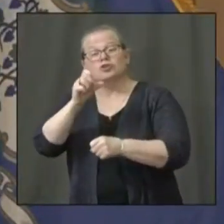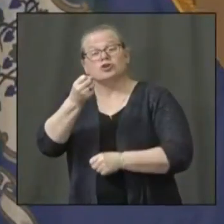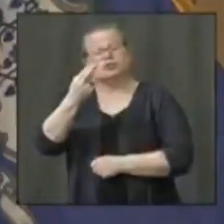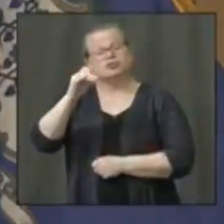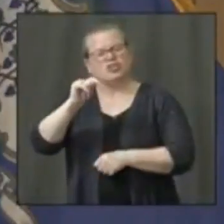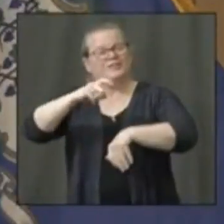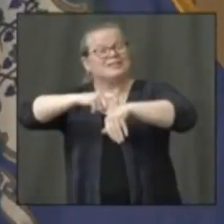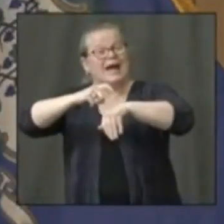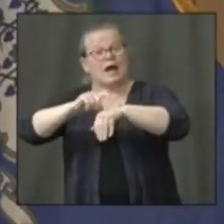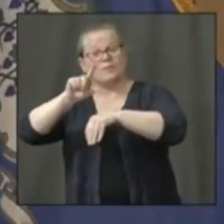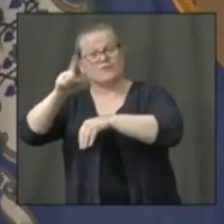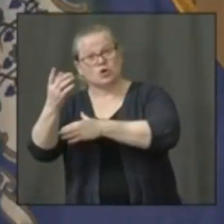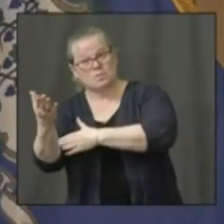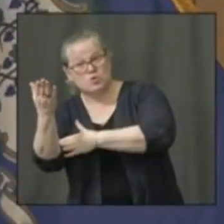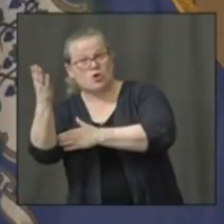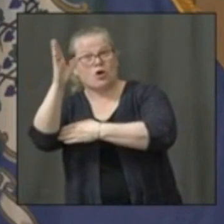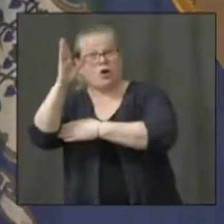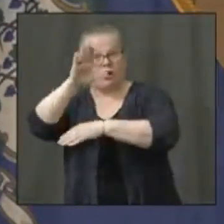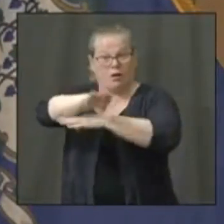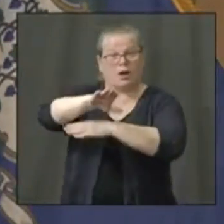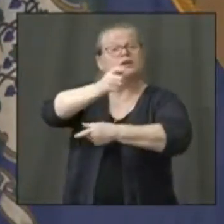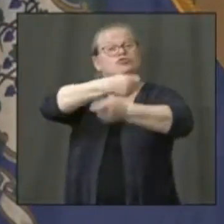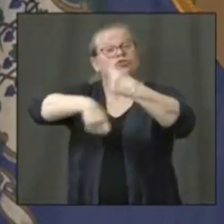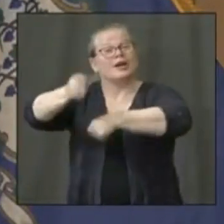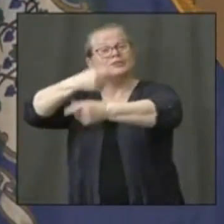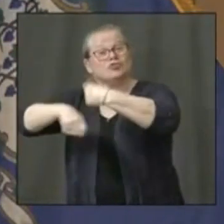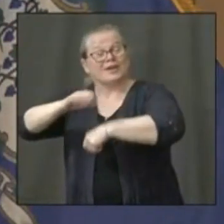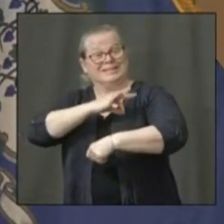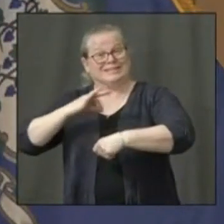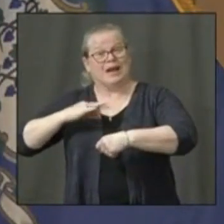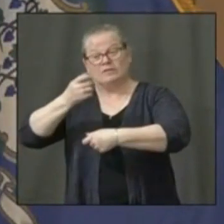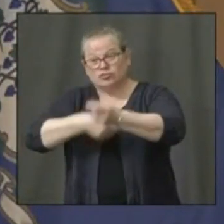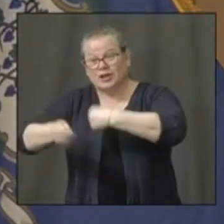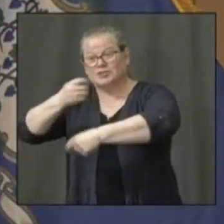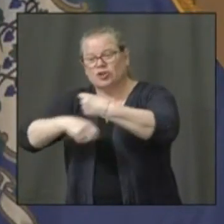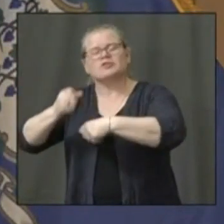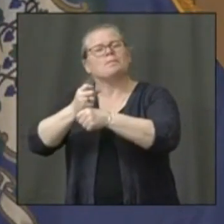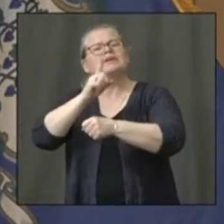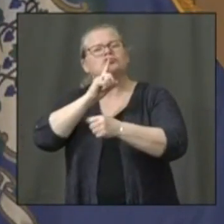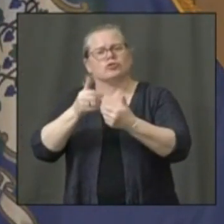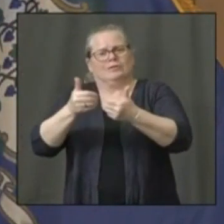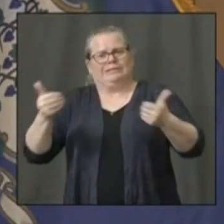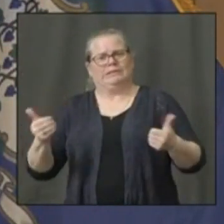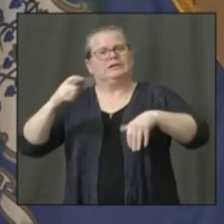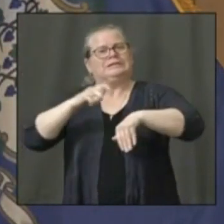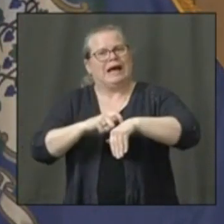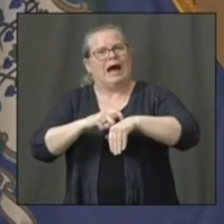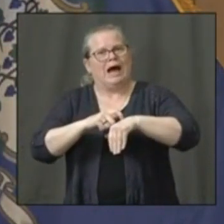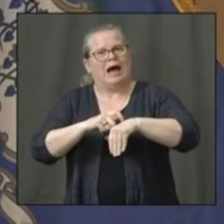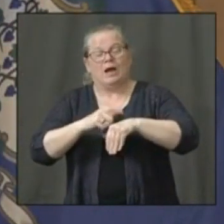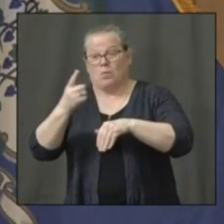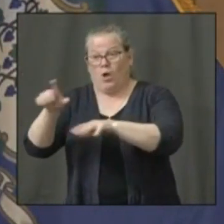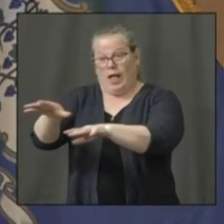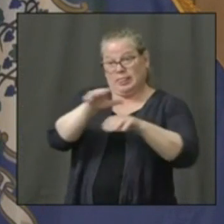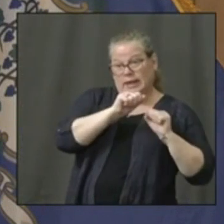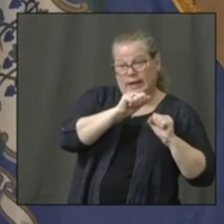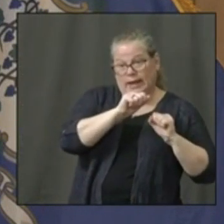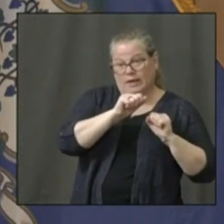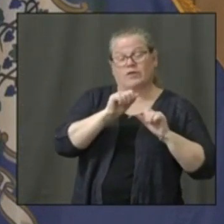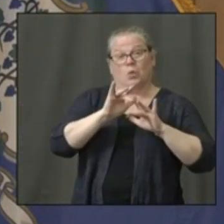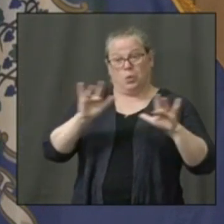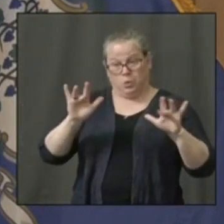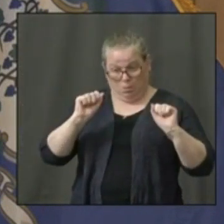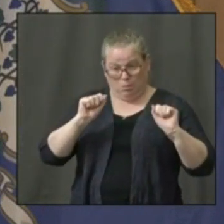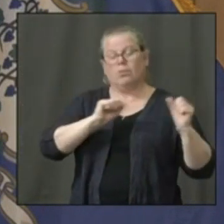make enormous difference. These are the things that we will be enforcing. These are the things that allow our manufacturing to keep going on a